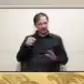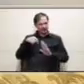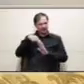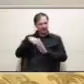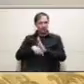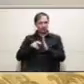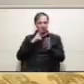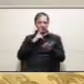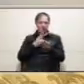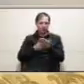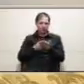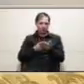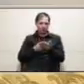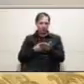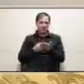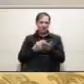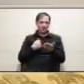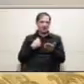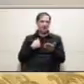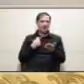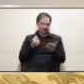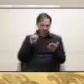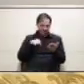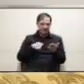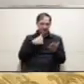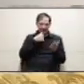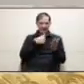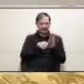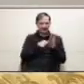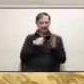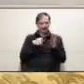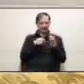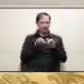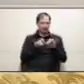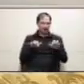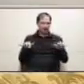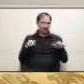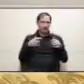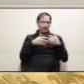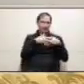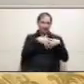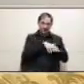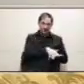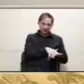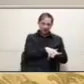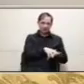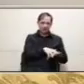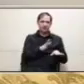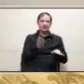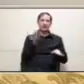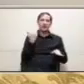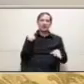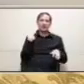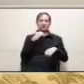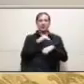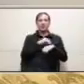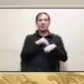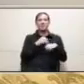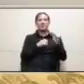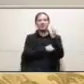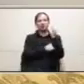to go through my emails. But yes, I did write that letter. In terms of implementation, there was an issue around the structure.